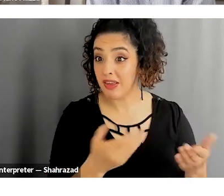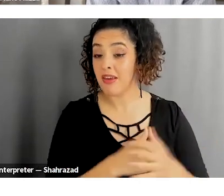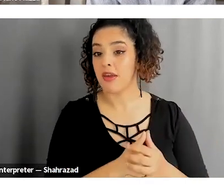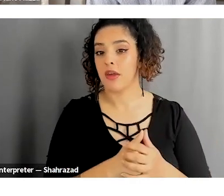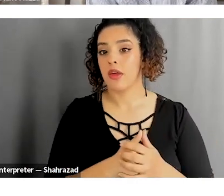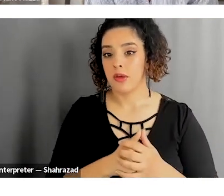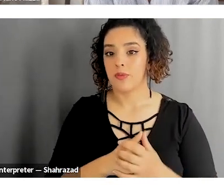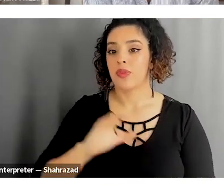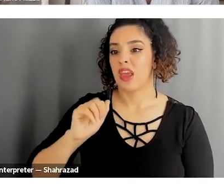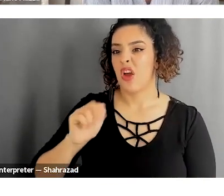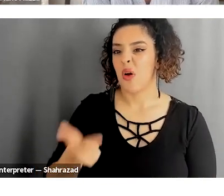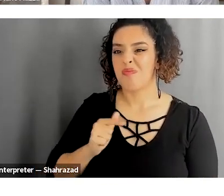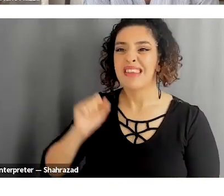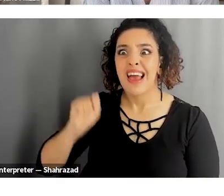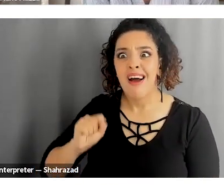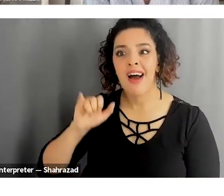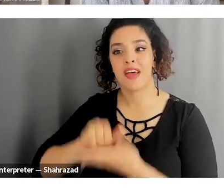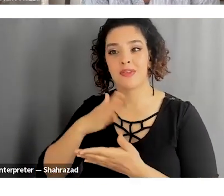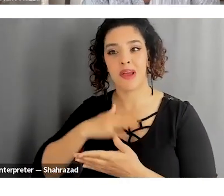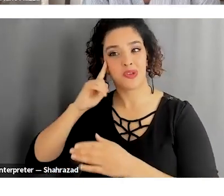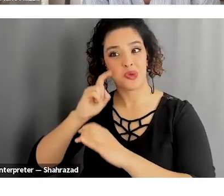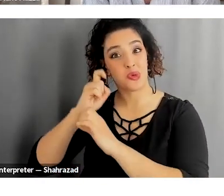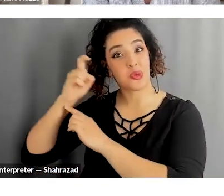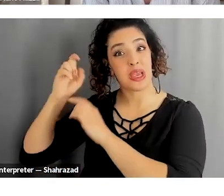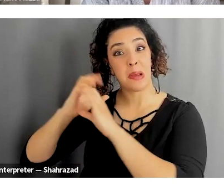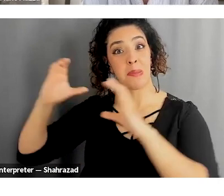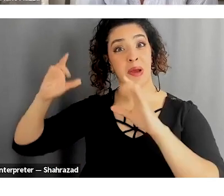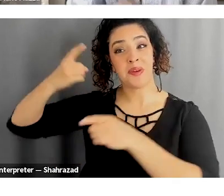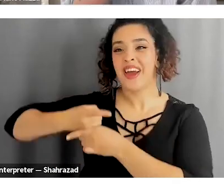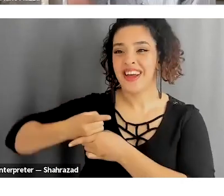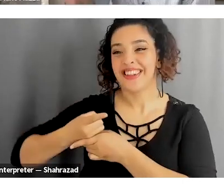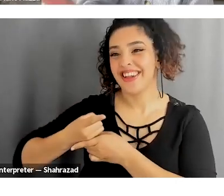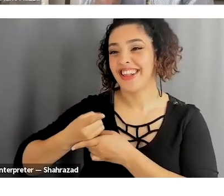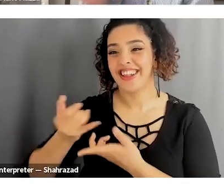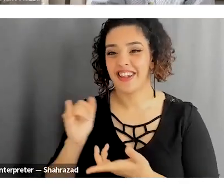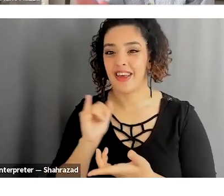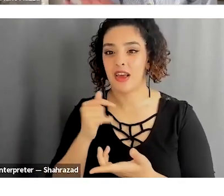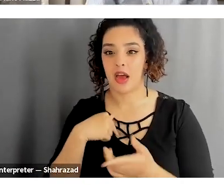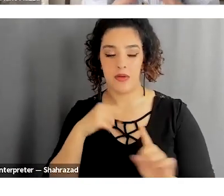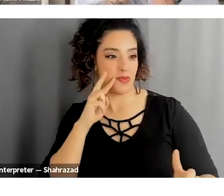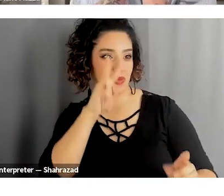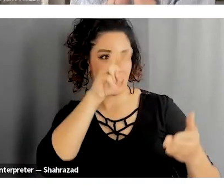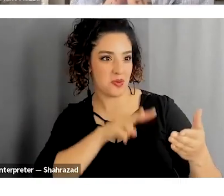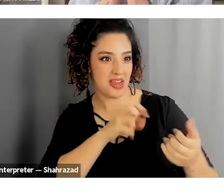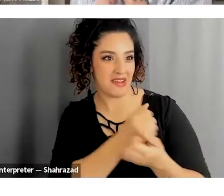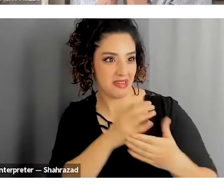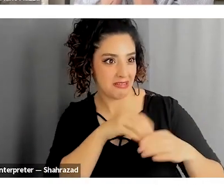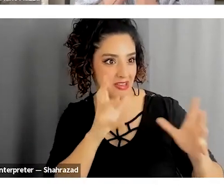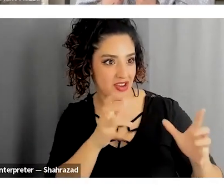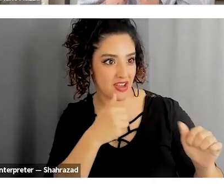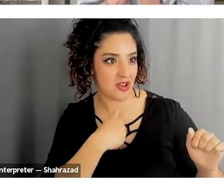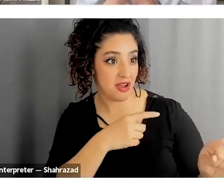I mean, that's the dream, right? I think that I'm like, sorry, I was just looking through everything in the chat, and Aja Barber, I'm a